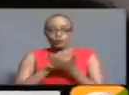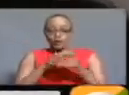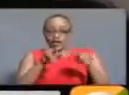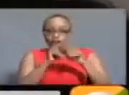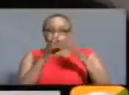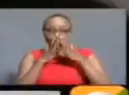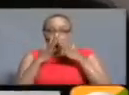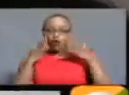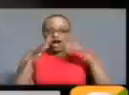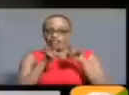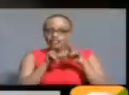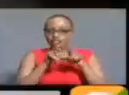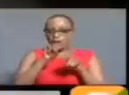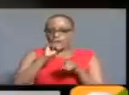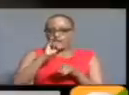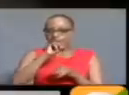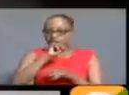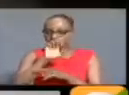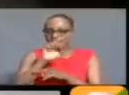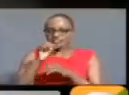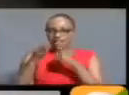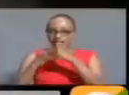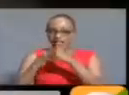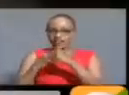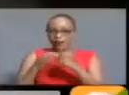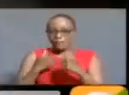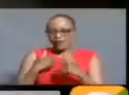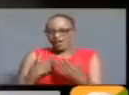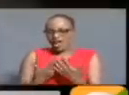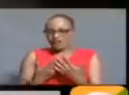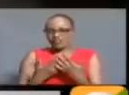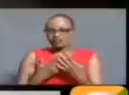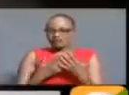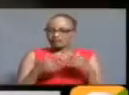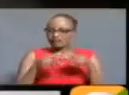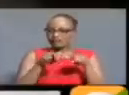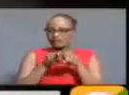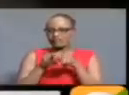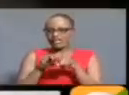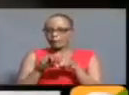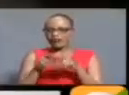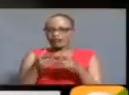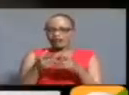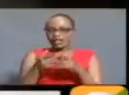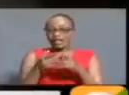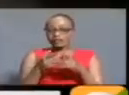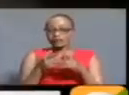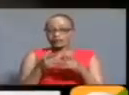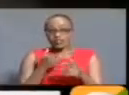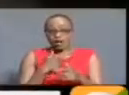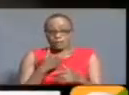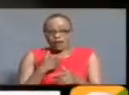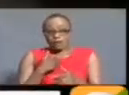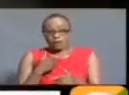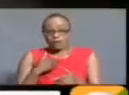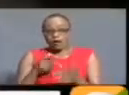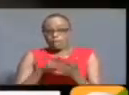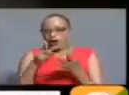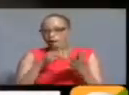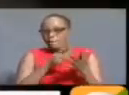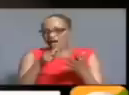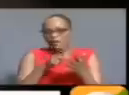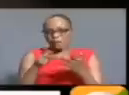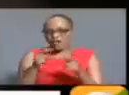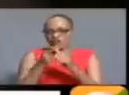Kina size 8. I had a bit of like a shaving bump. And then I bought an over the counter